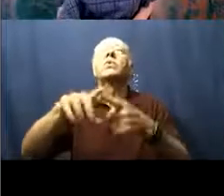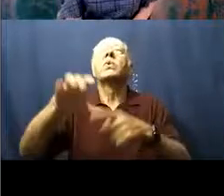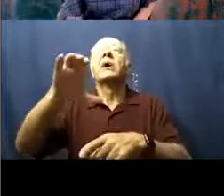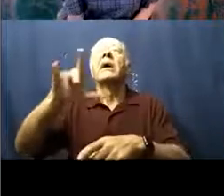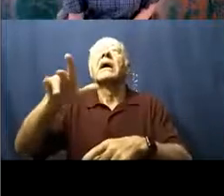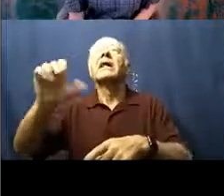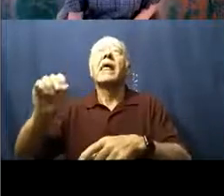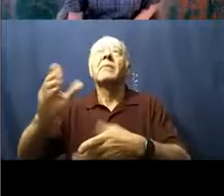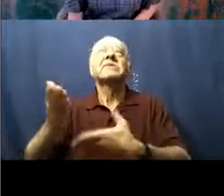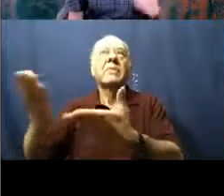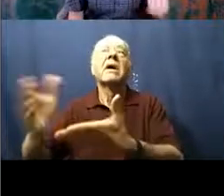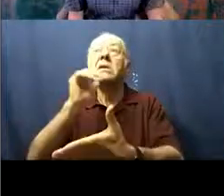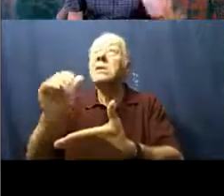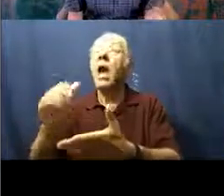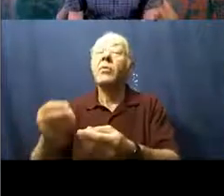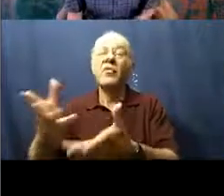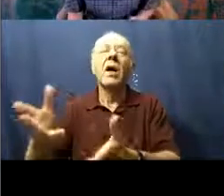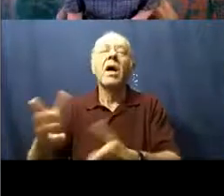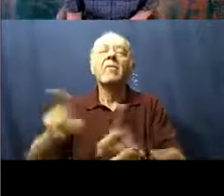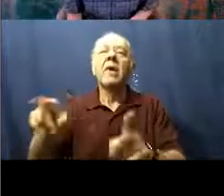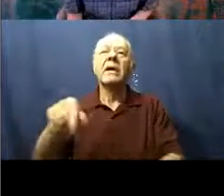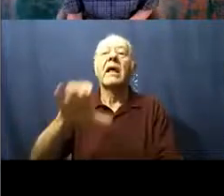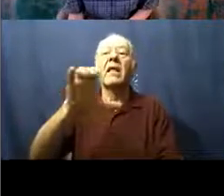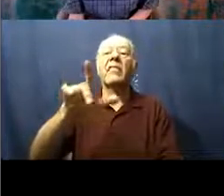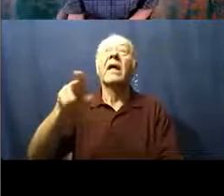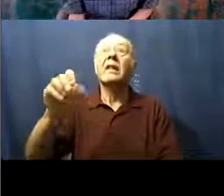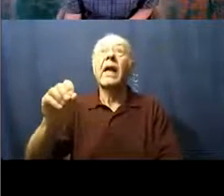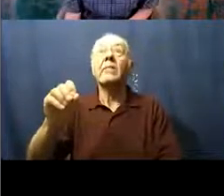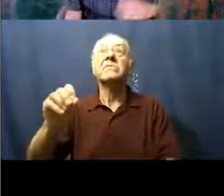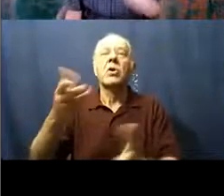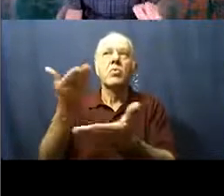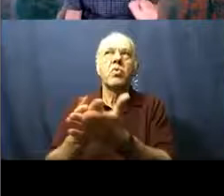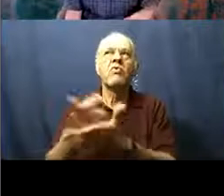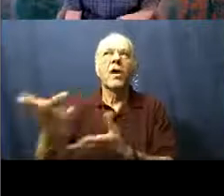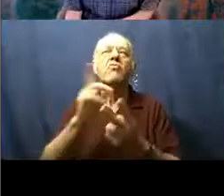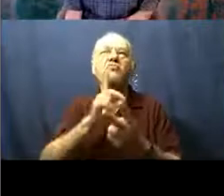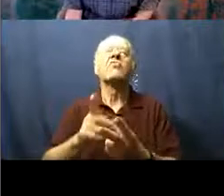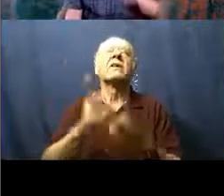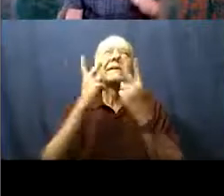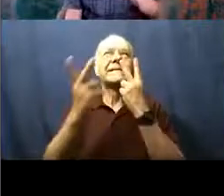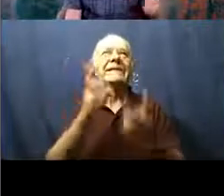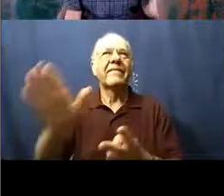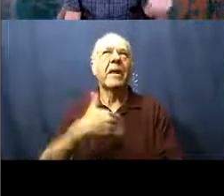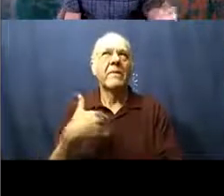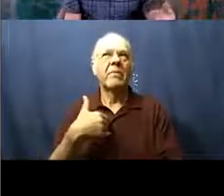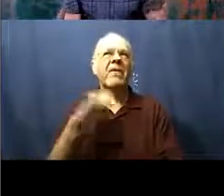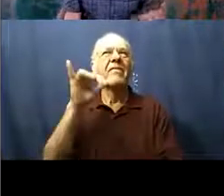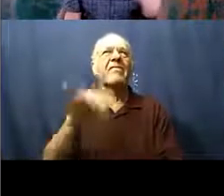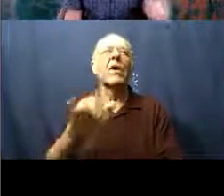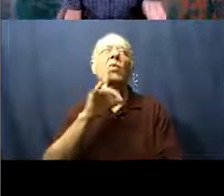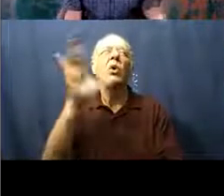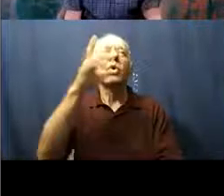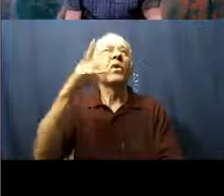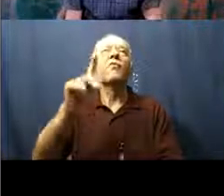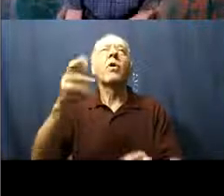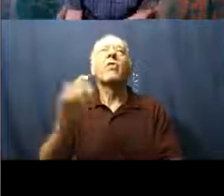is contracted, but that we have claims indicating they're seeing members. That feels like a way to get at what I call the true, what's